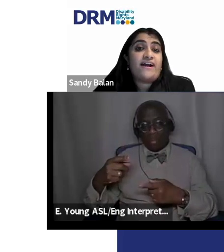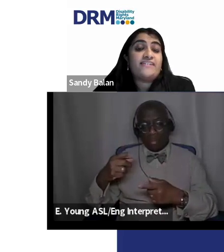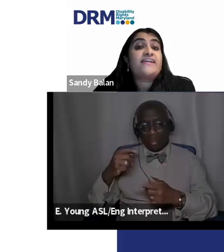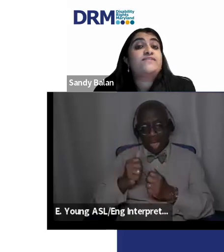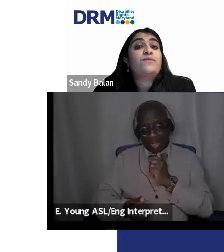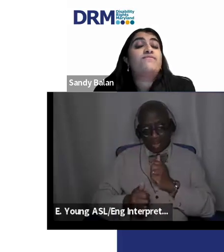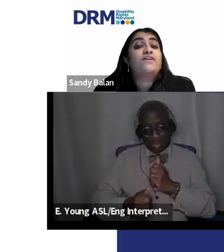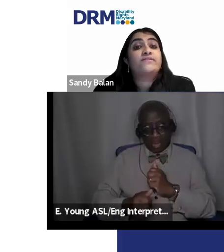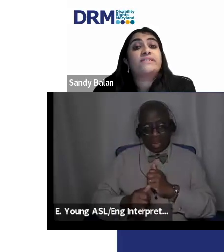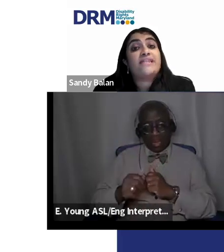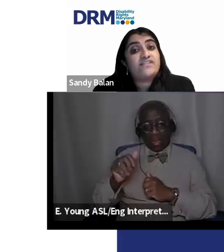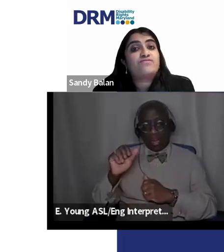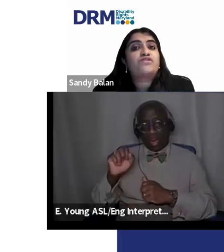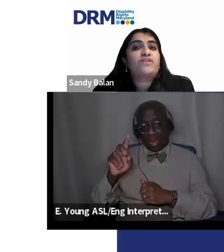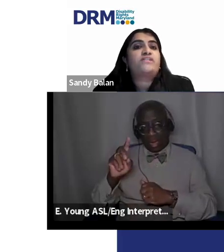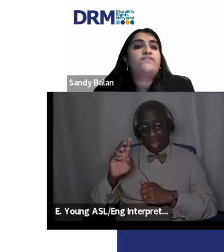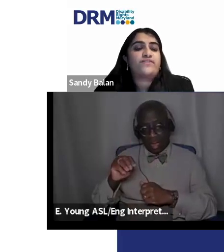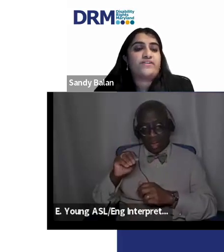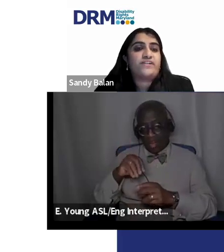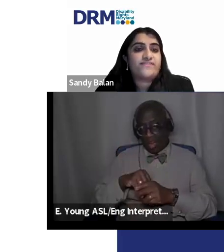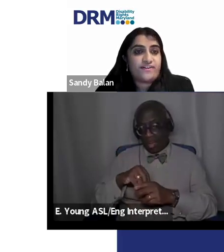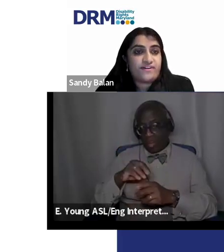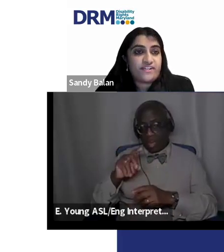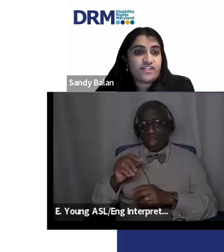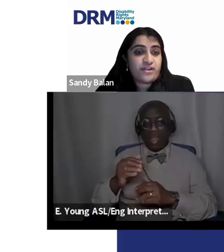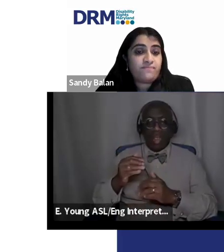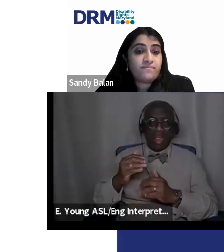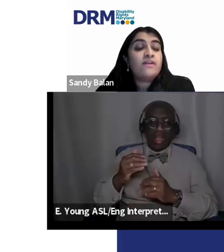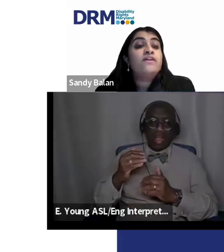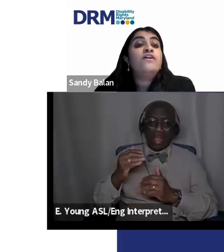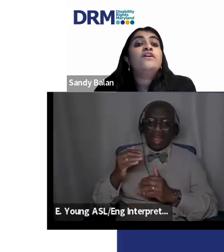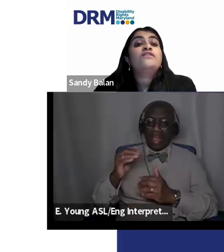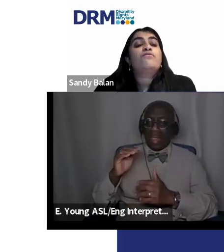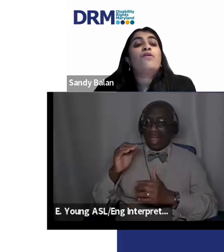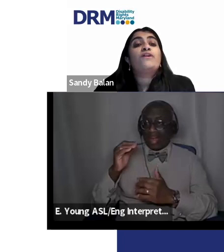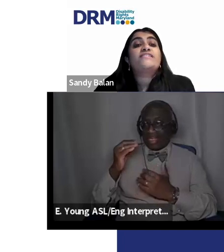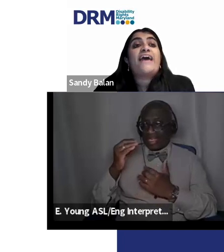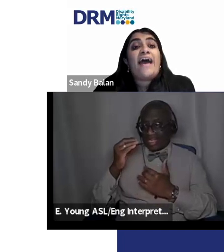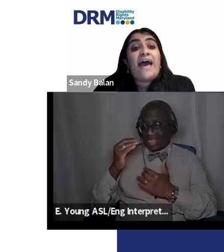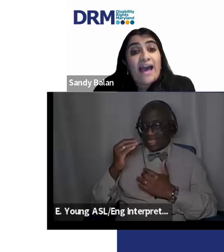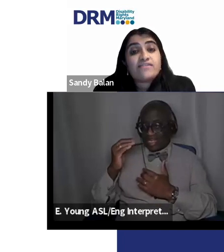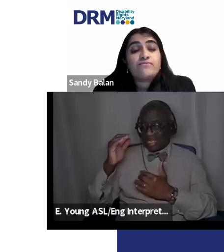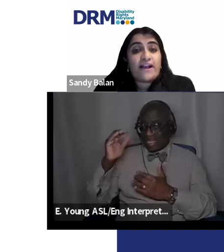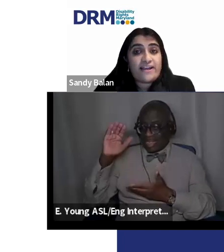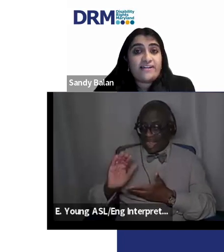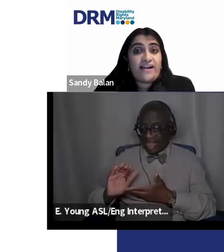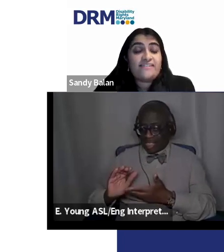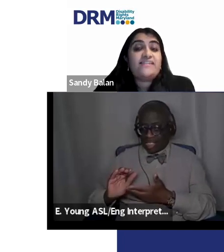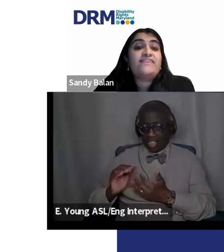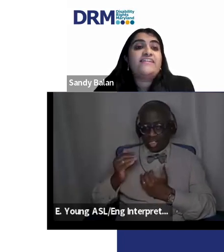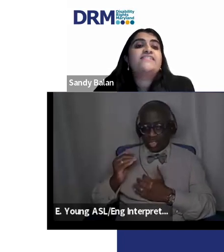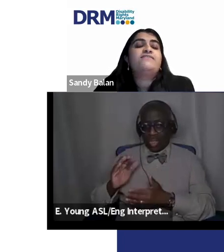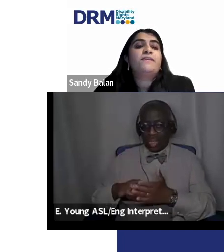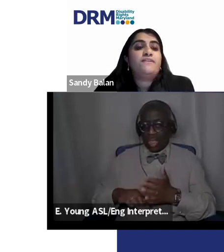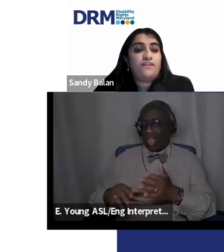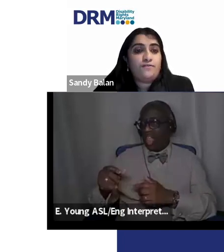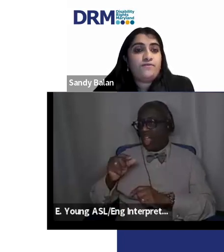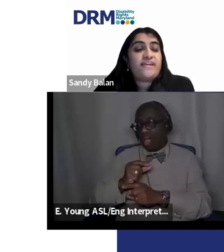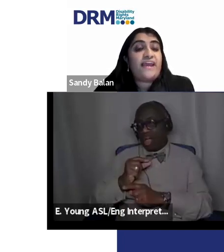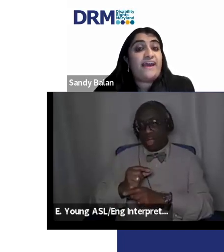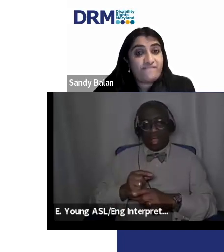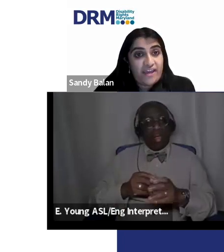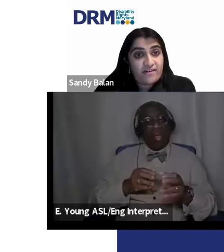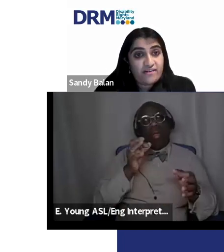officially recognized as one of those less restrictive alternatives to guardianship. So courts have to recognize that this has